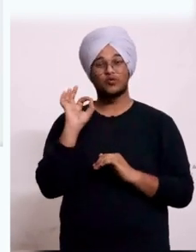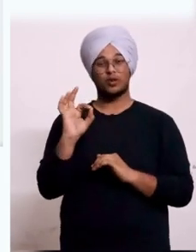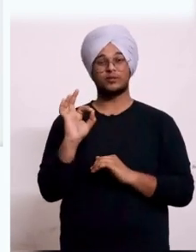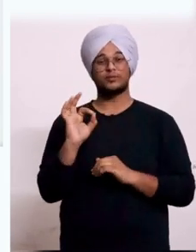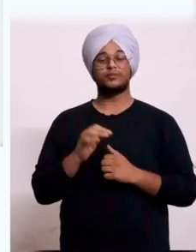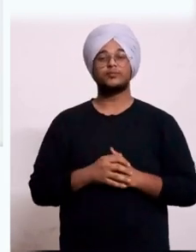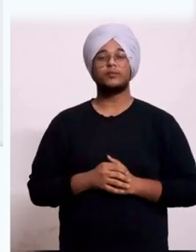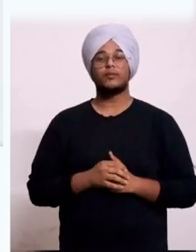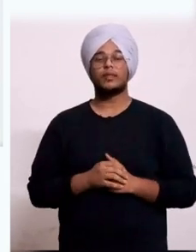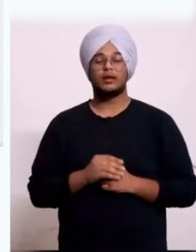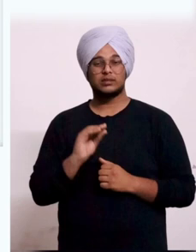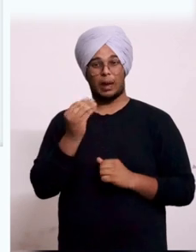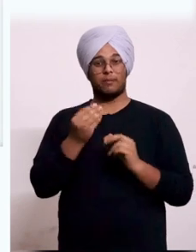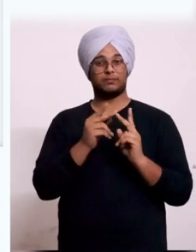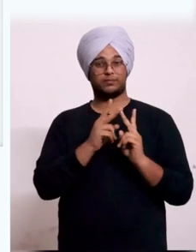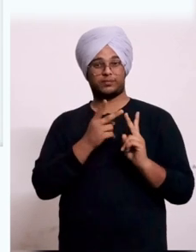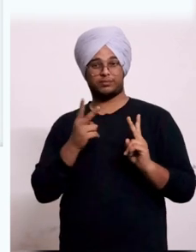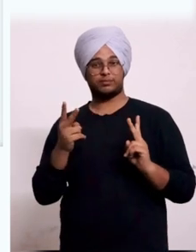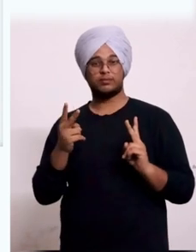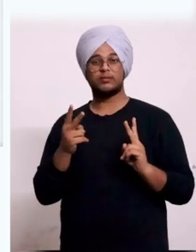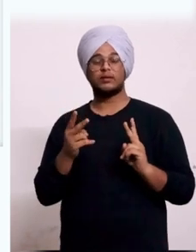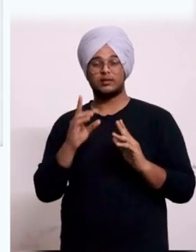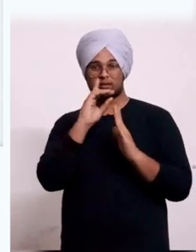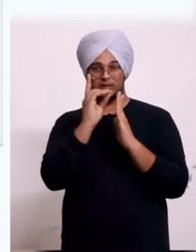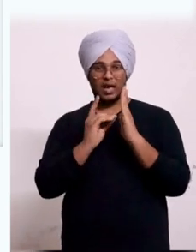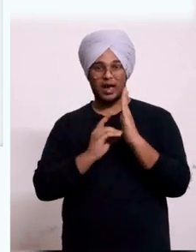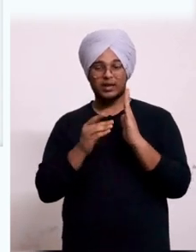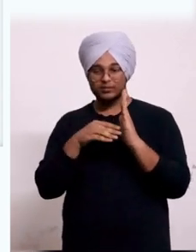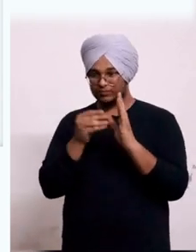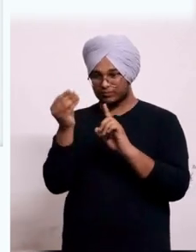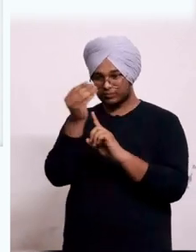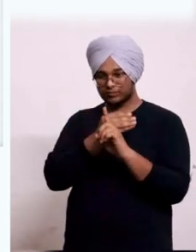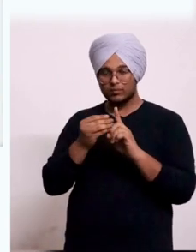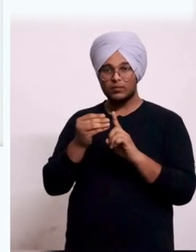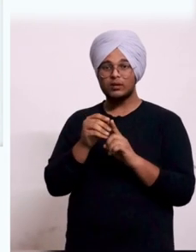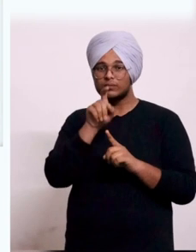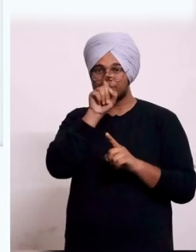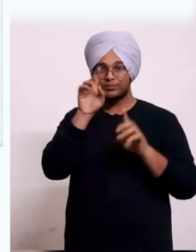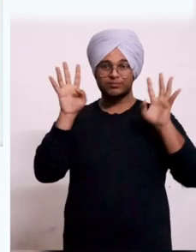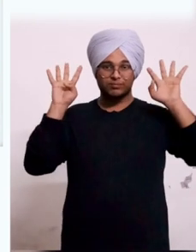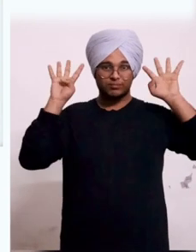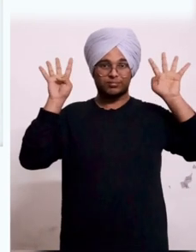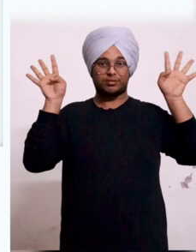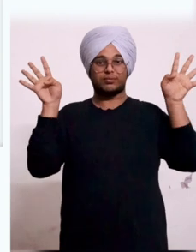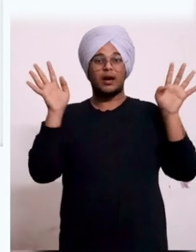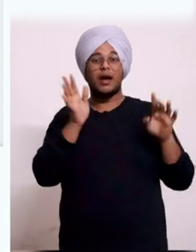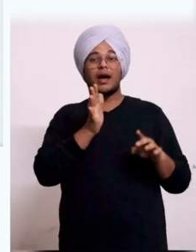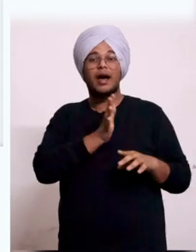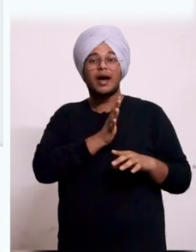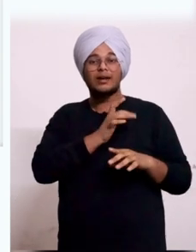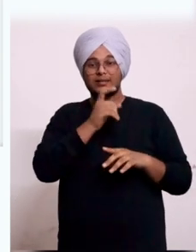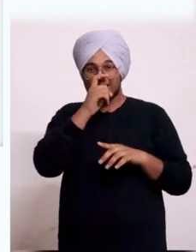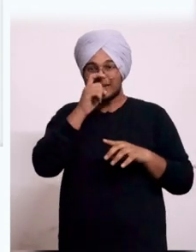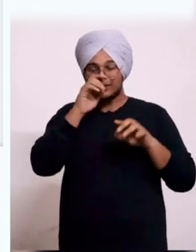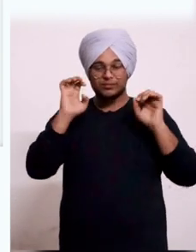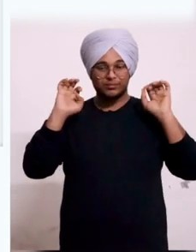its beauty and wisdom. Some other interesting motifs around the boteh include peacocks perched on them holding